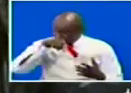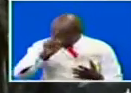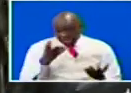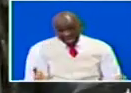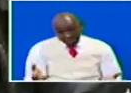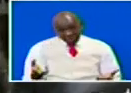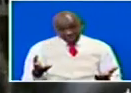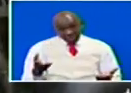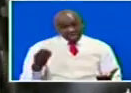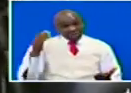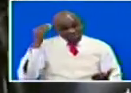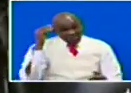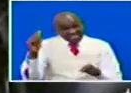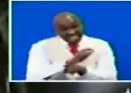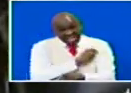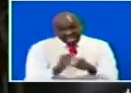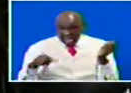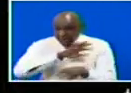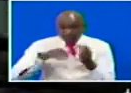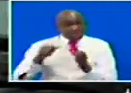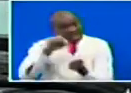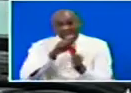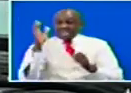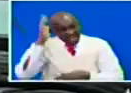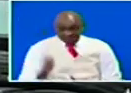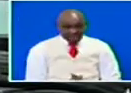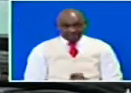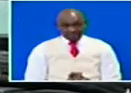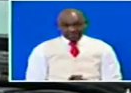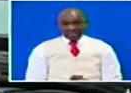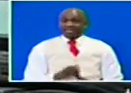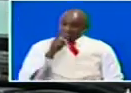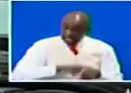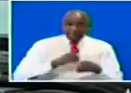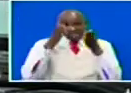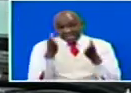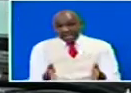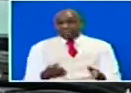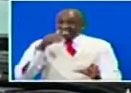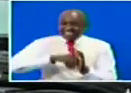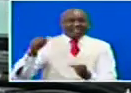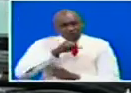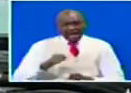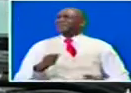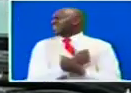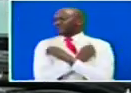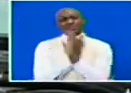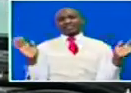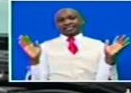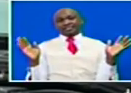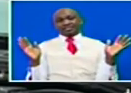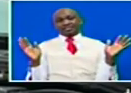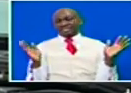undergone any form of training in the subject matter. I love the cars. Yani nikiwa tu ndani ya gari, mimi najuaga. Ah,